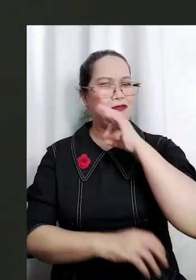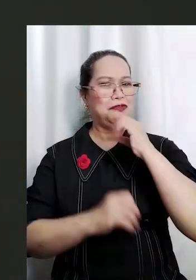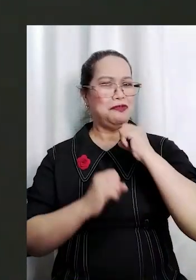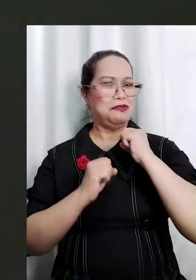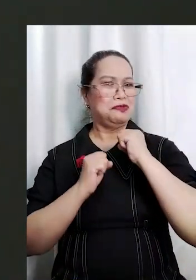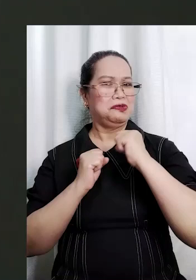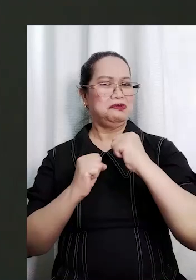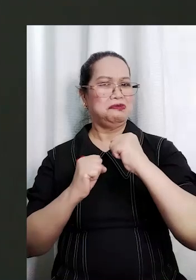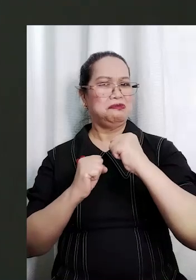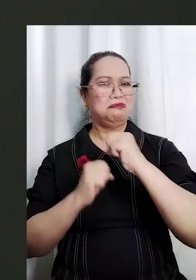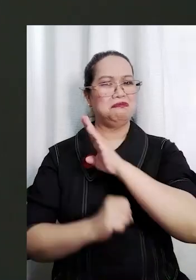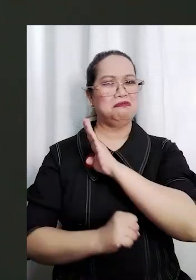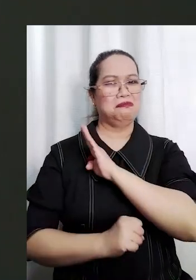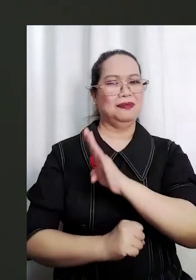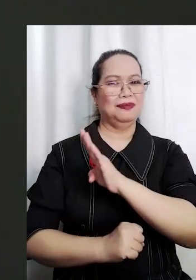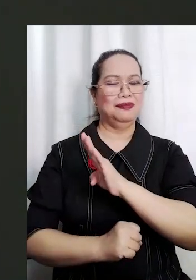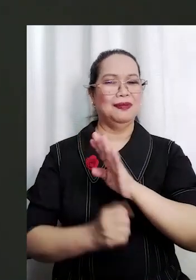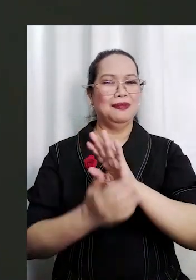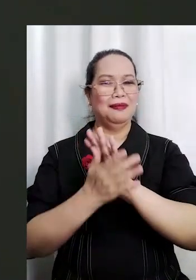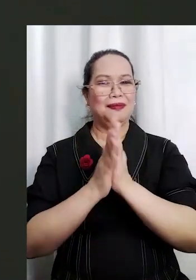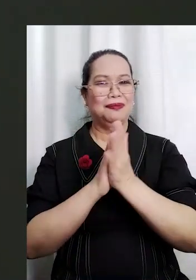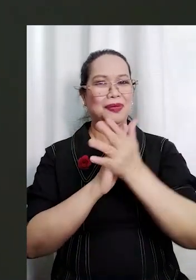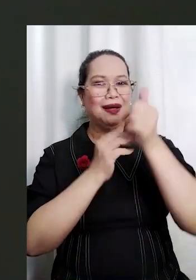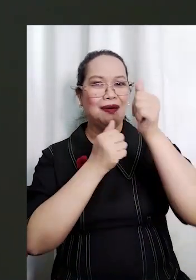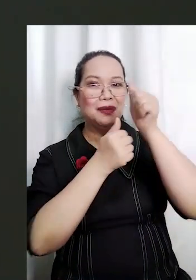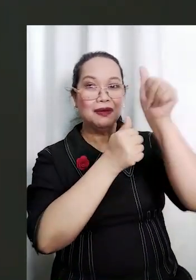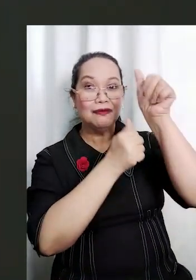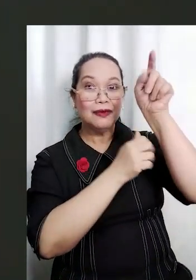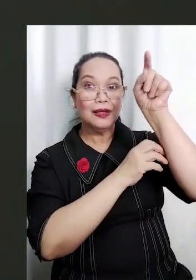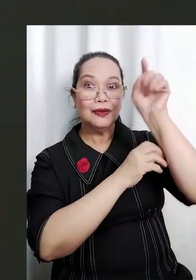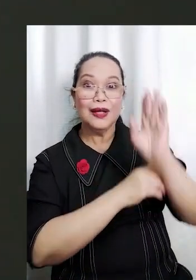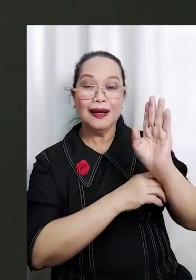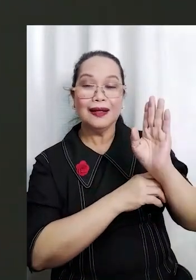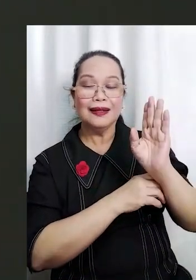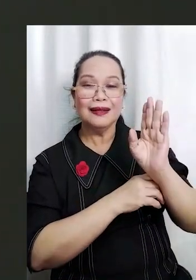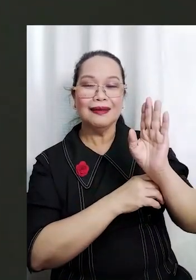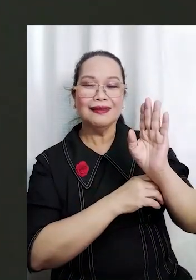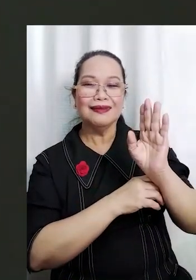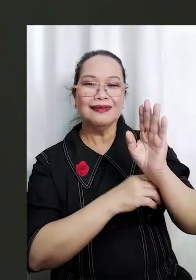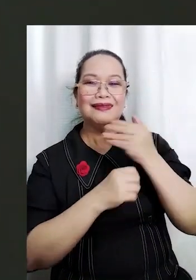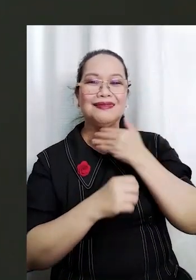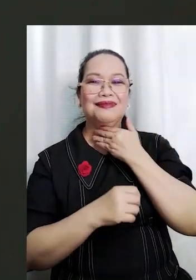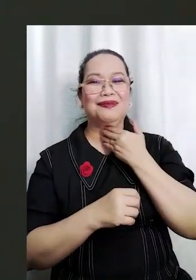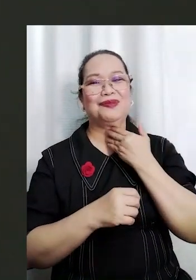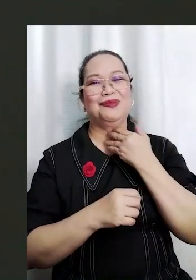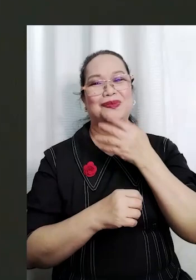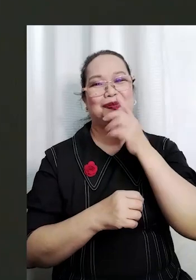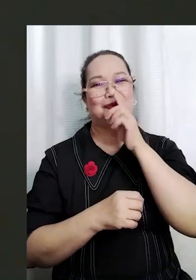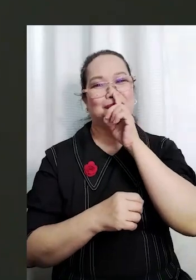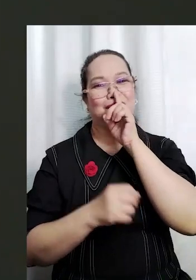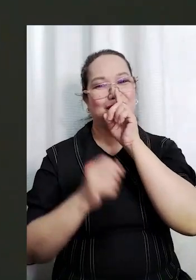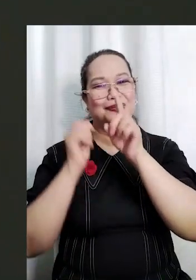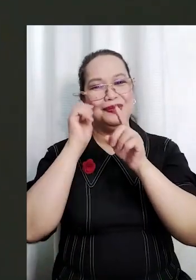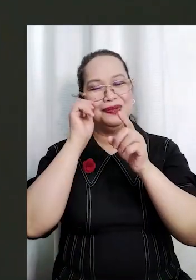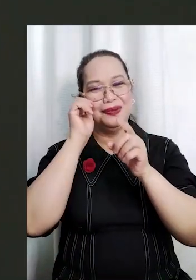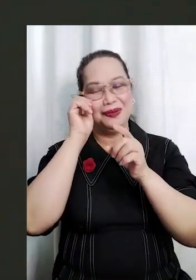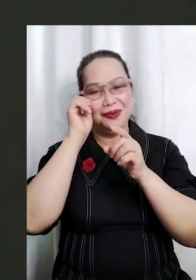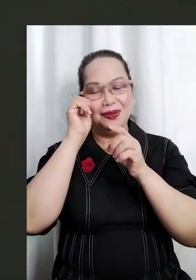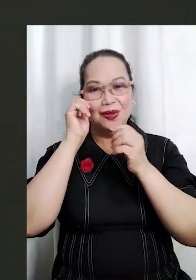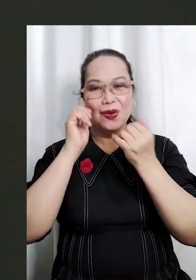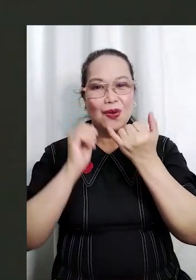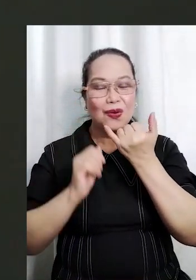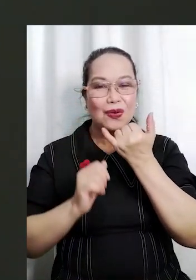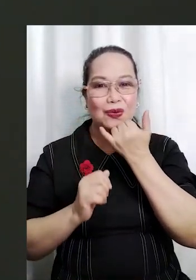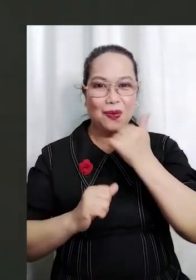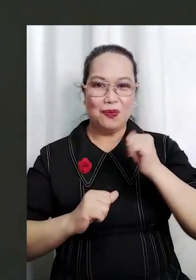of confidence, becoming like God in a malicious sense. It's a wrong sense